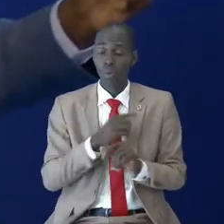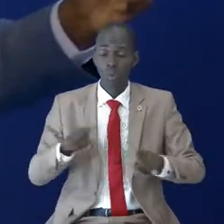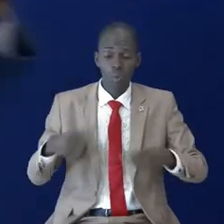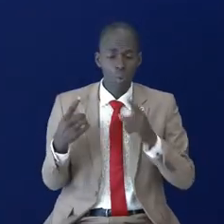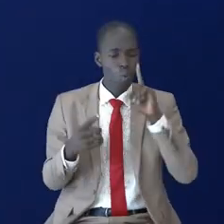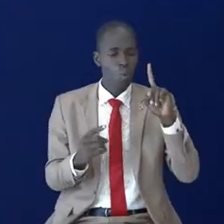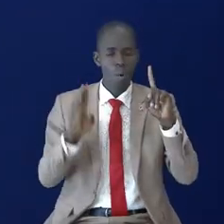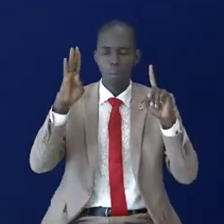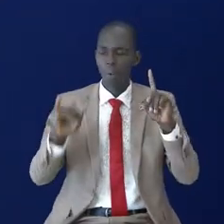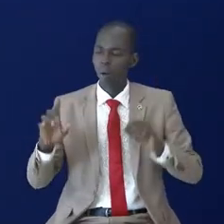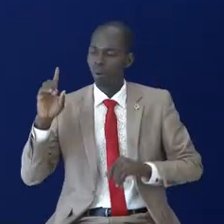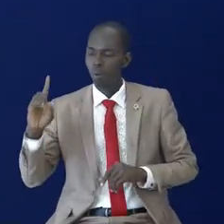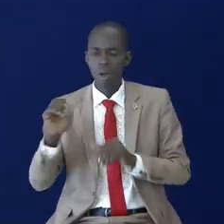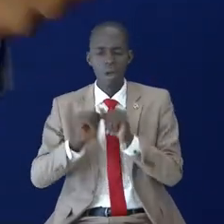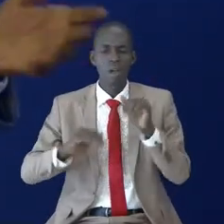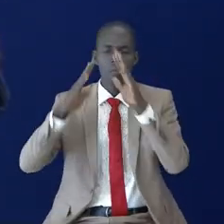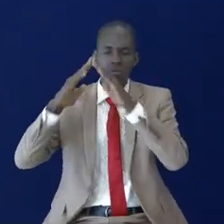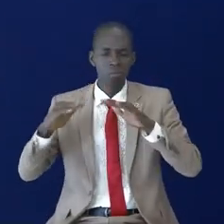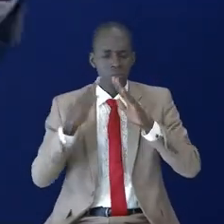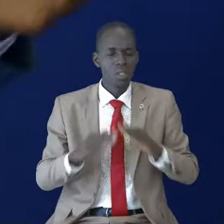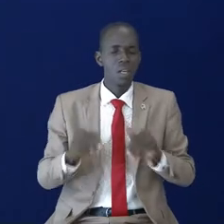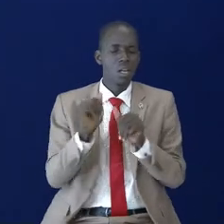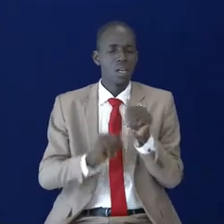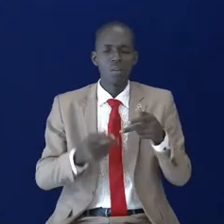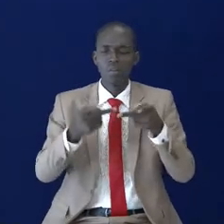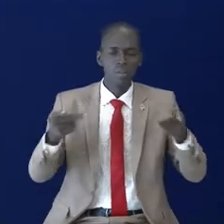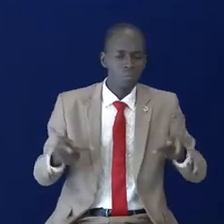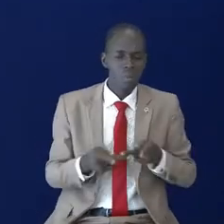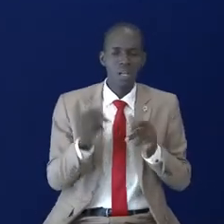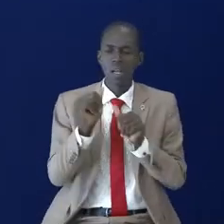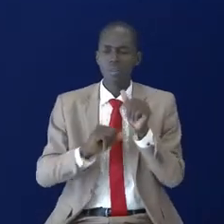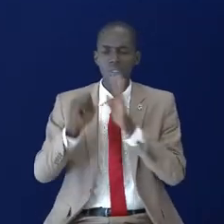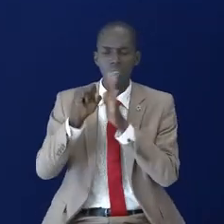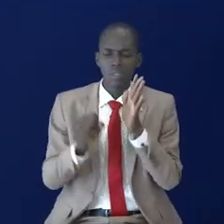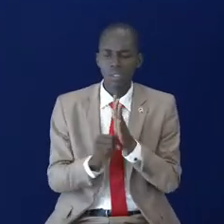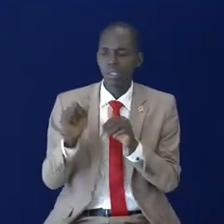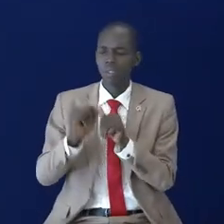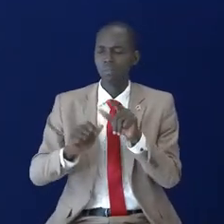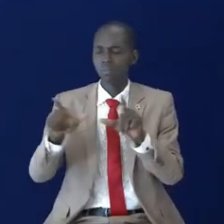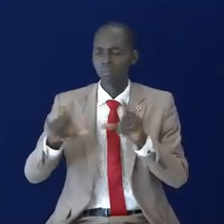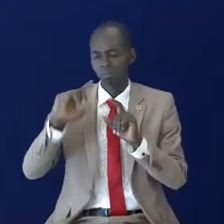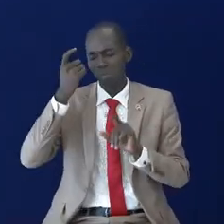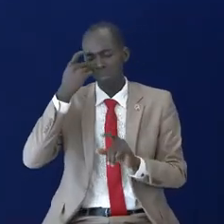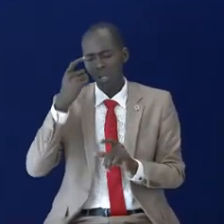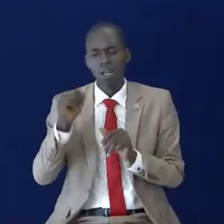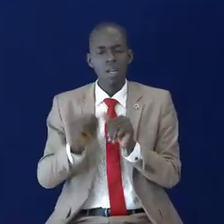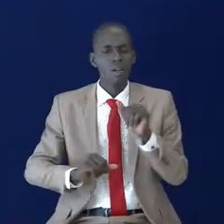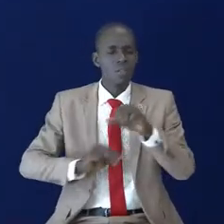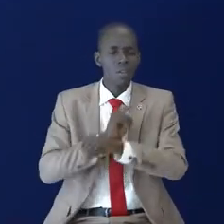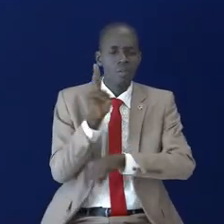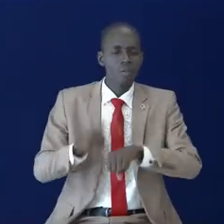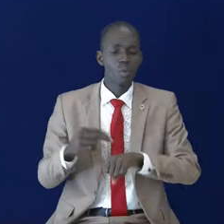by one, every village, every city, every town, every state, every local government, and every nation we